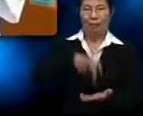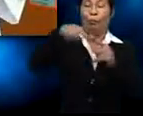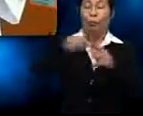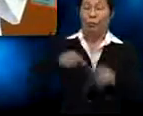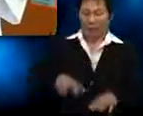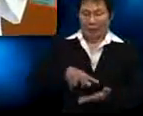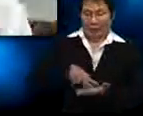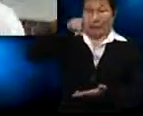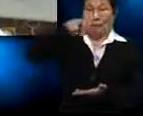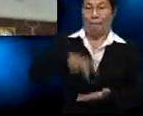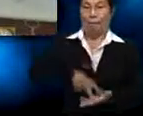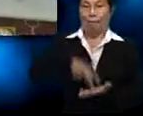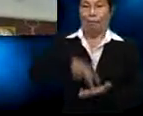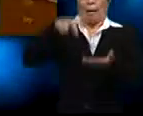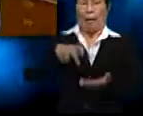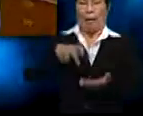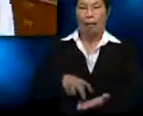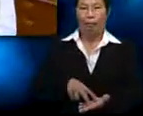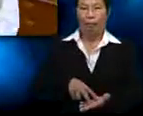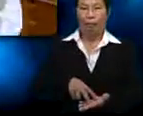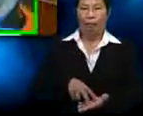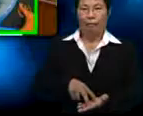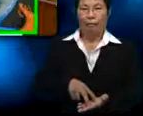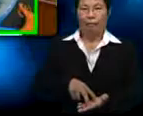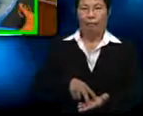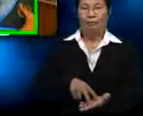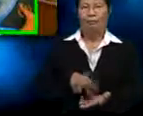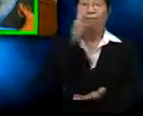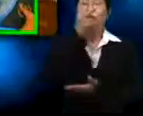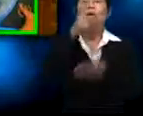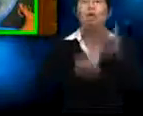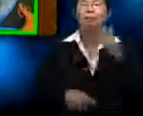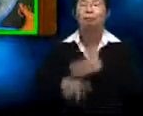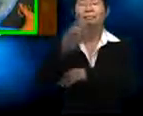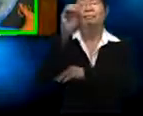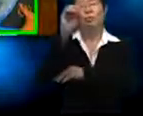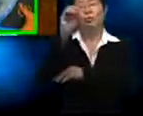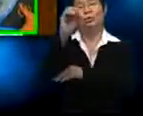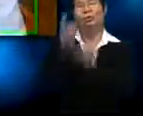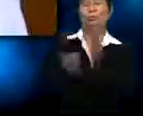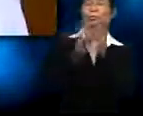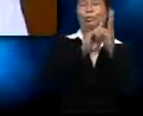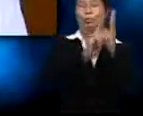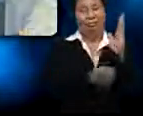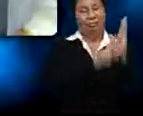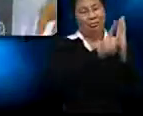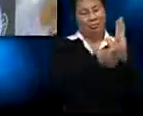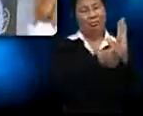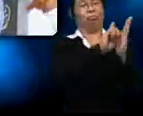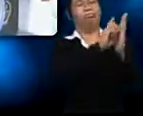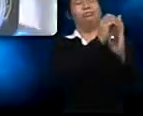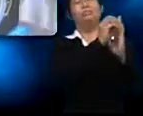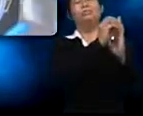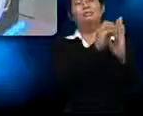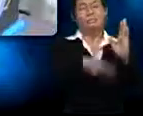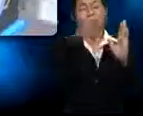my legs leave, okay? What do you see? 0. It went back to 0, isn't it?